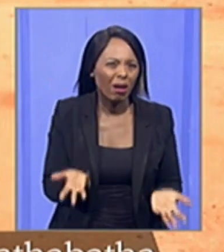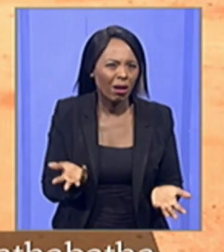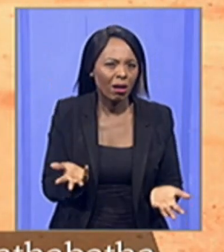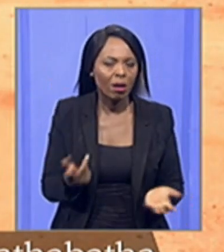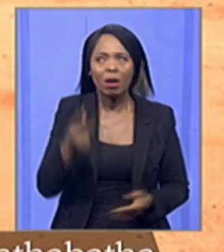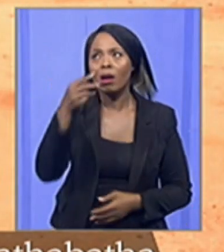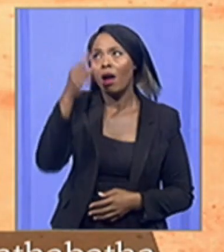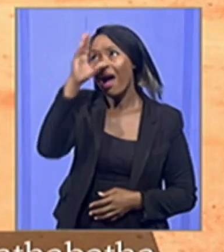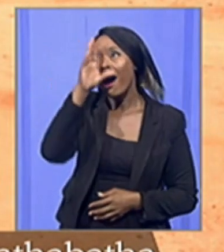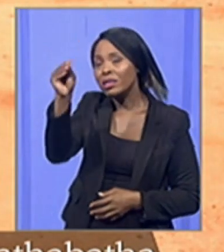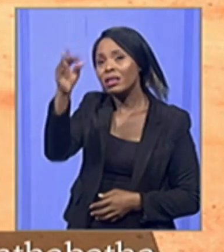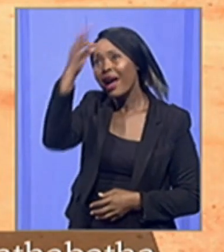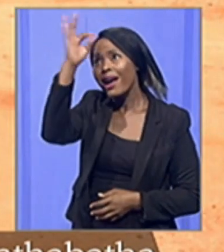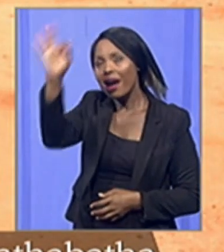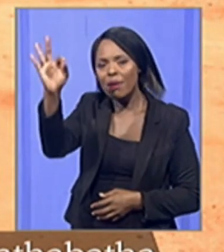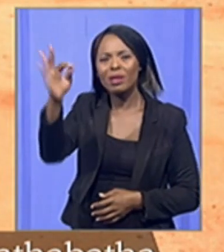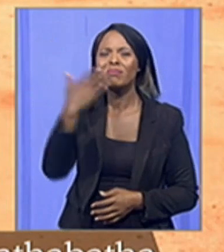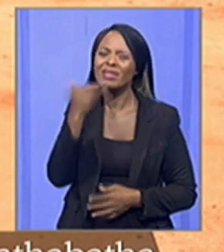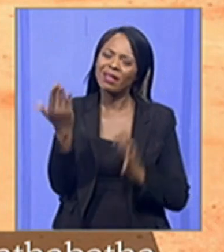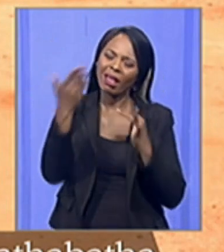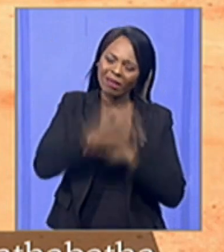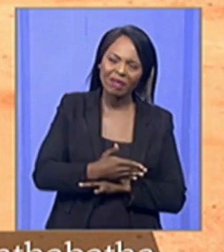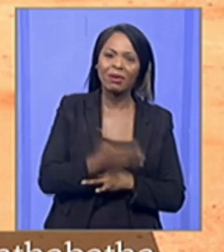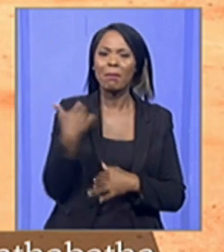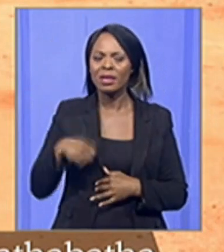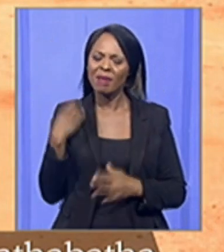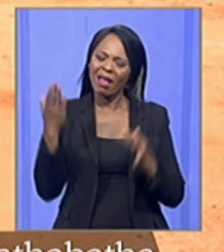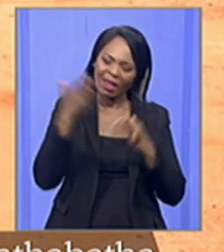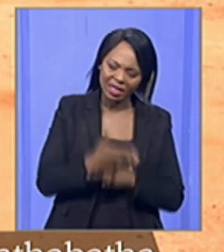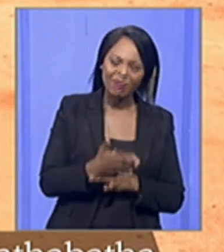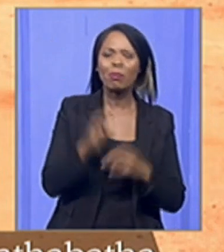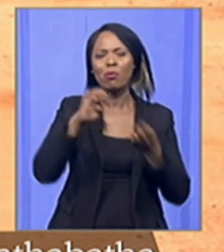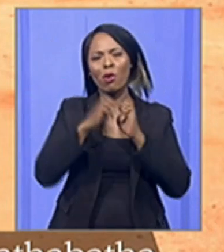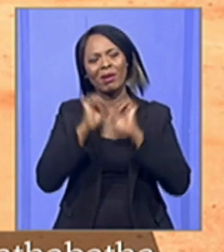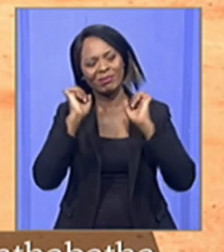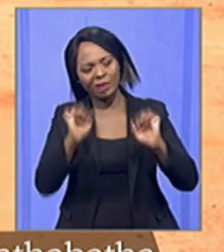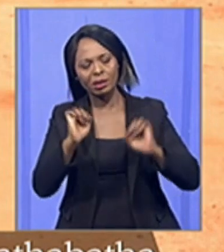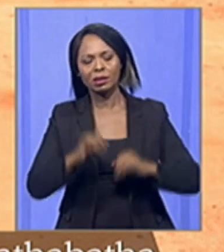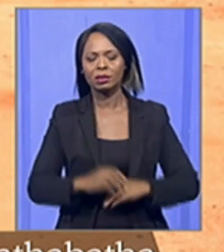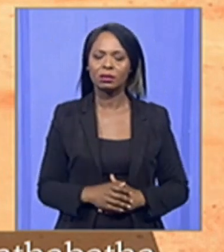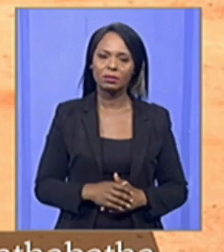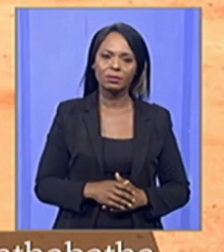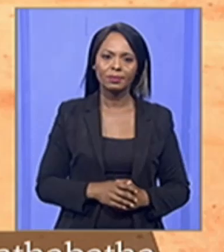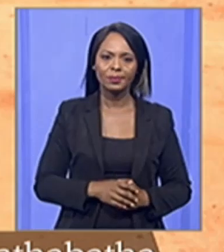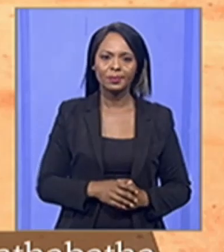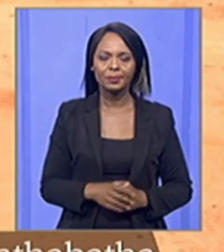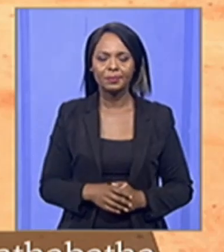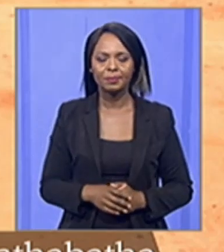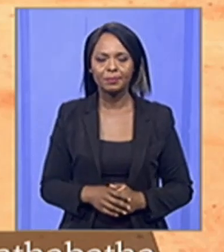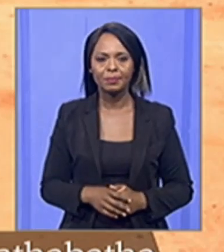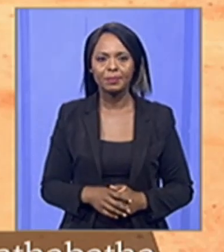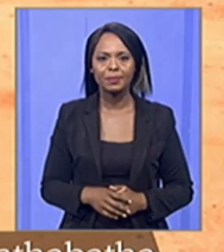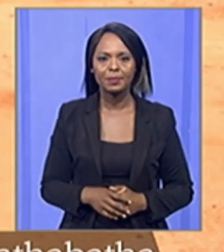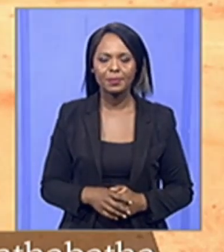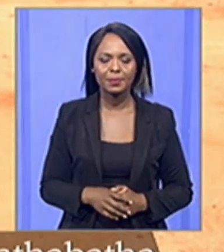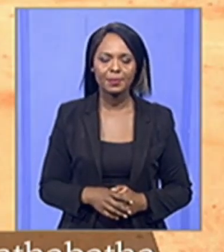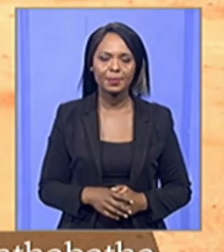mmušo le masepala gore ba tsenye letsogo phareleng ye. Na ke Koketšo Motau wa ditaba tša SABC ga